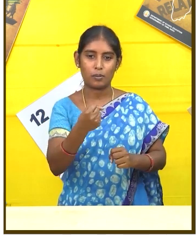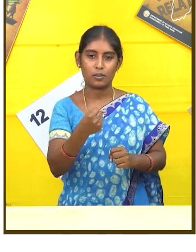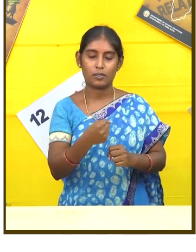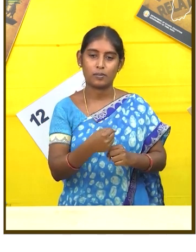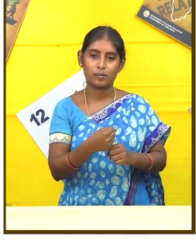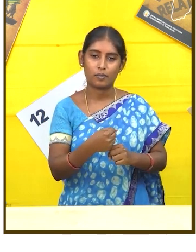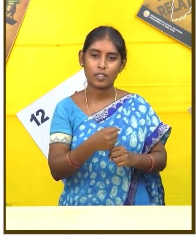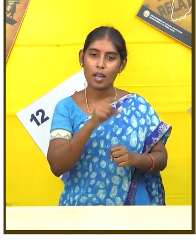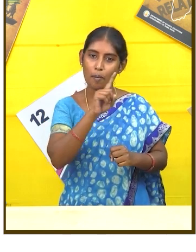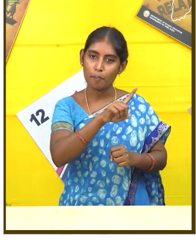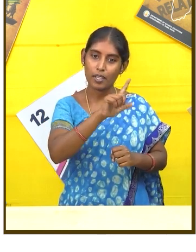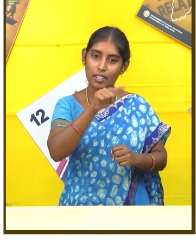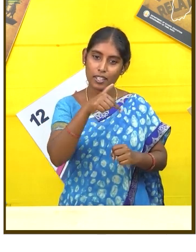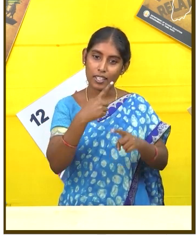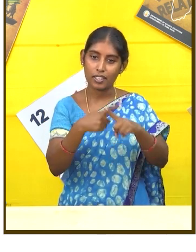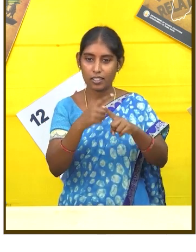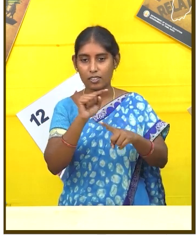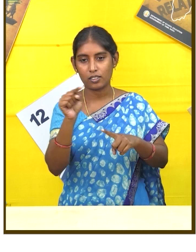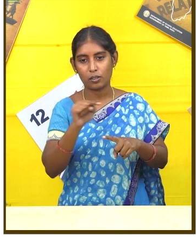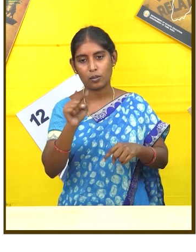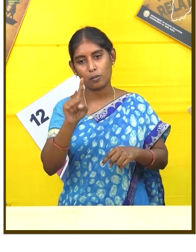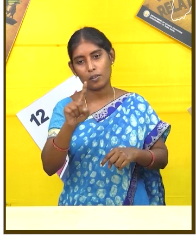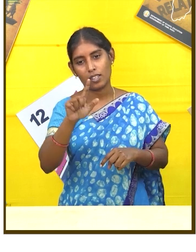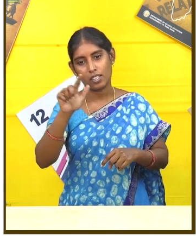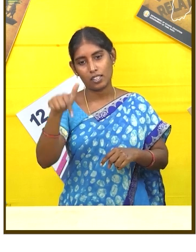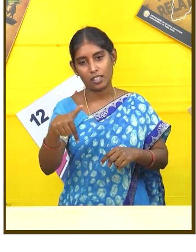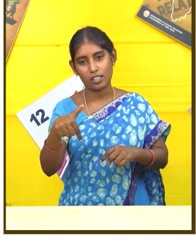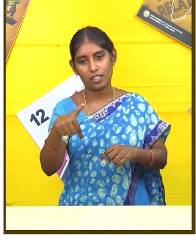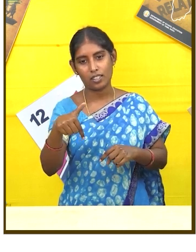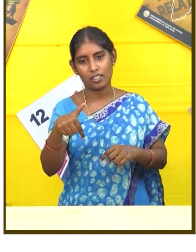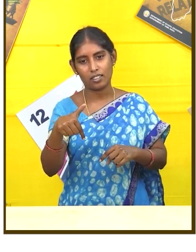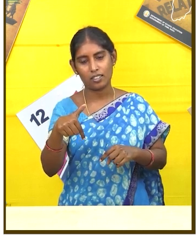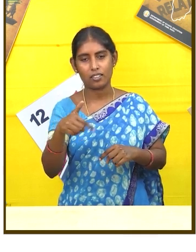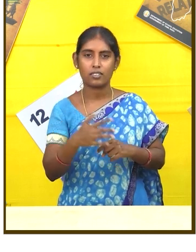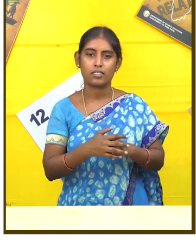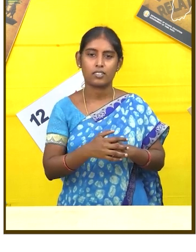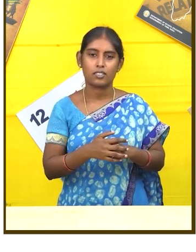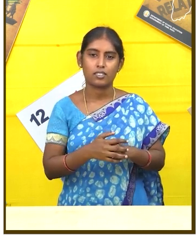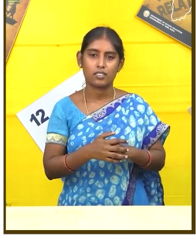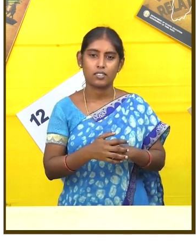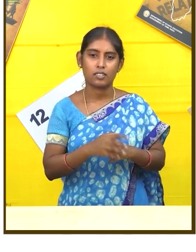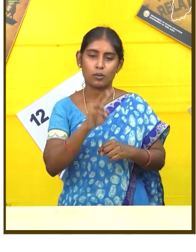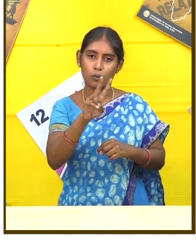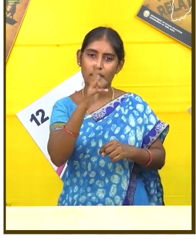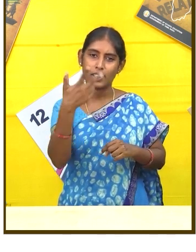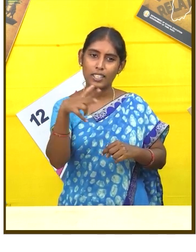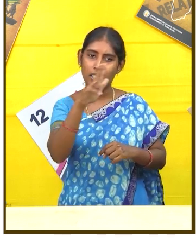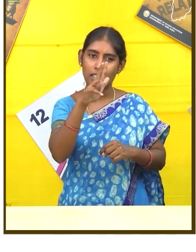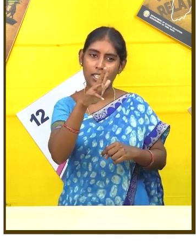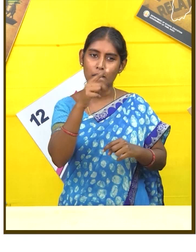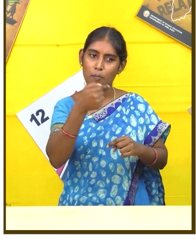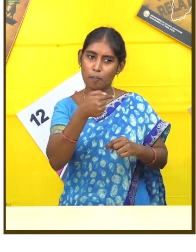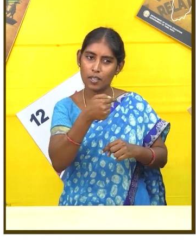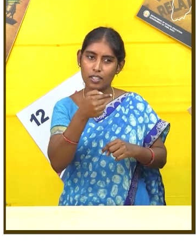you have to add the 20x plus 3 minus 3x, 17x. Similarly, after the equal sign, 28 minus